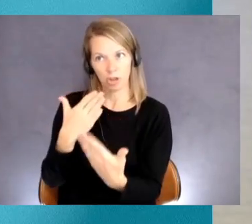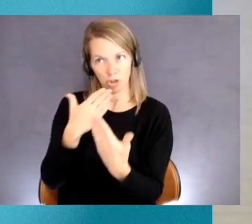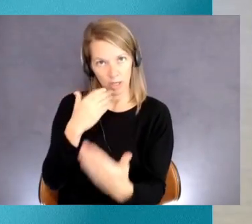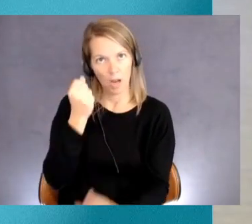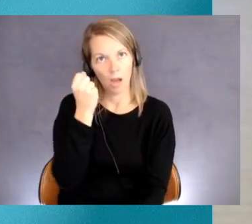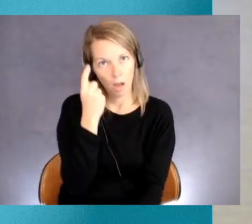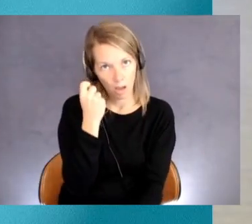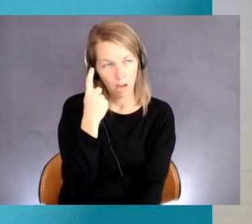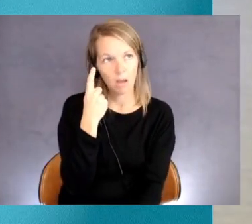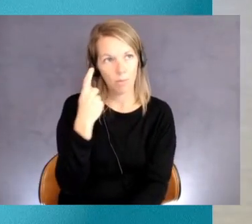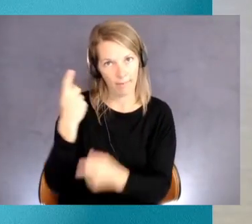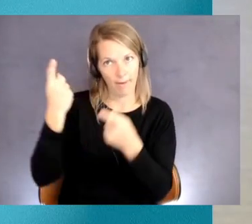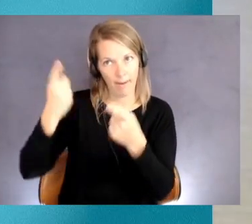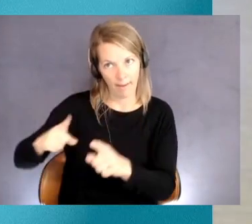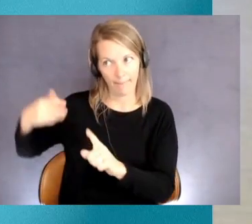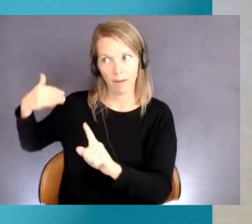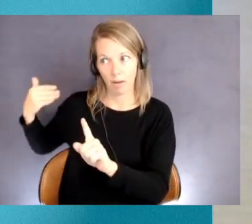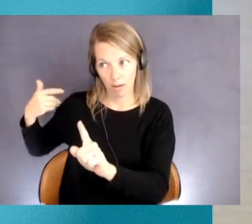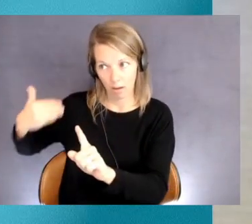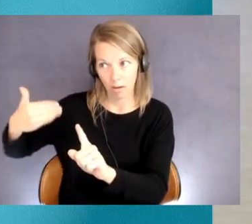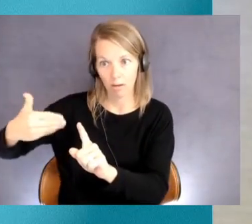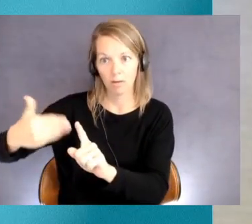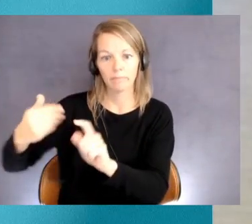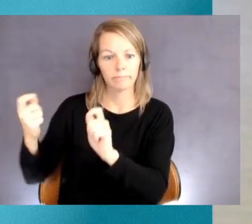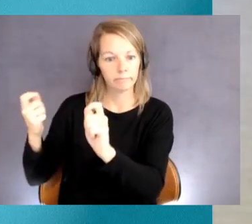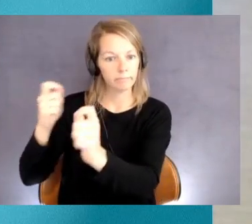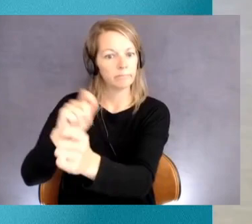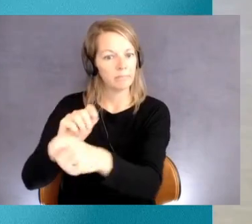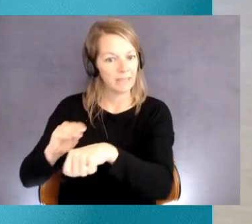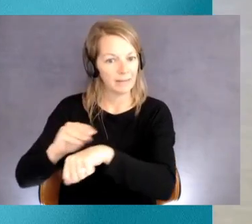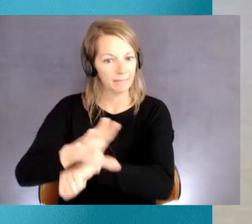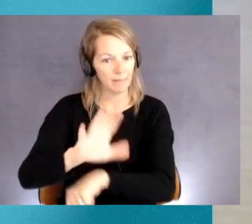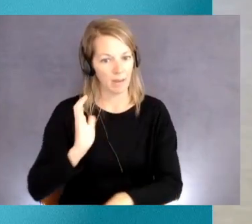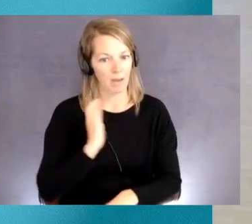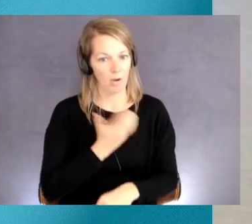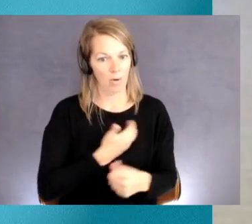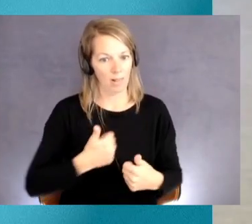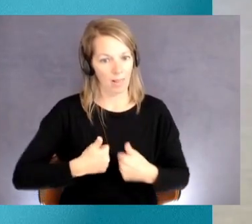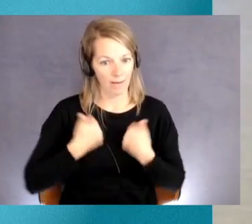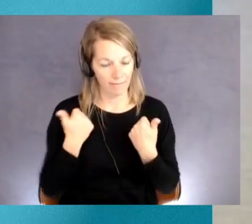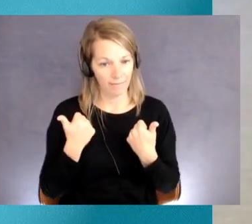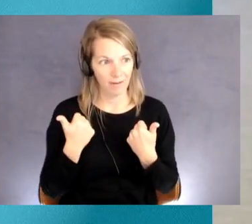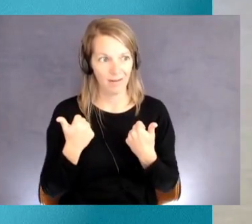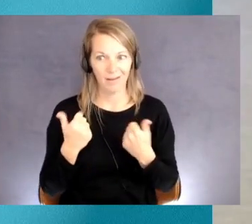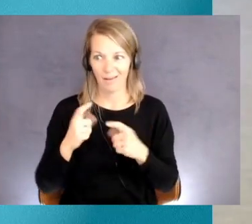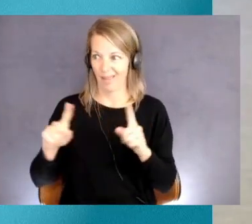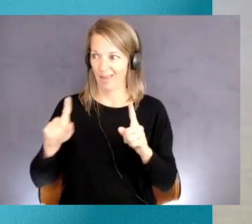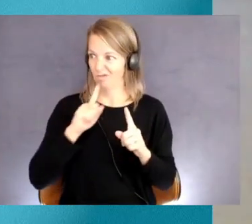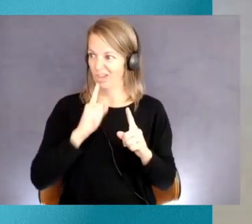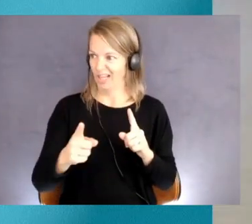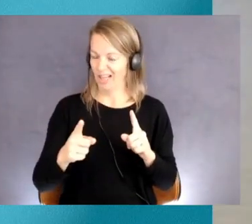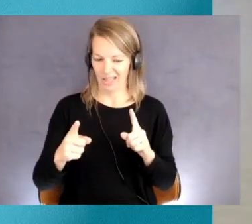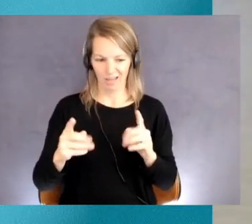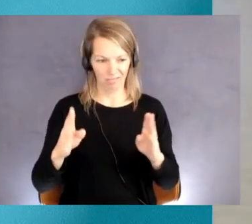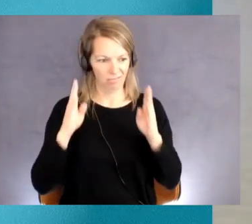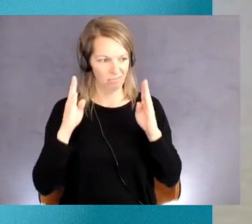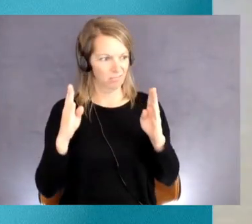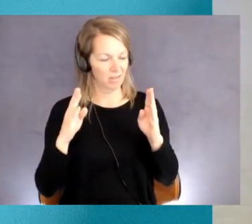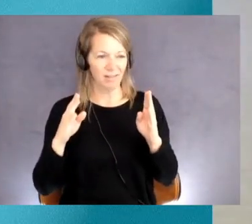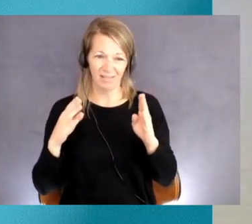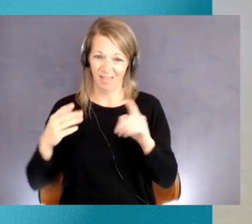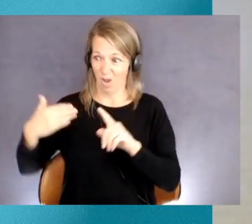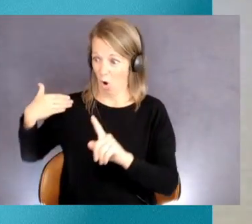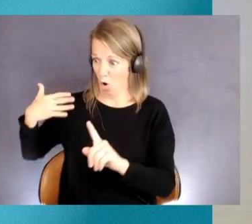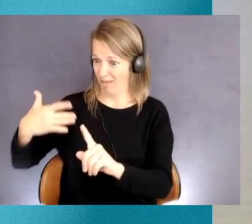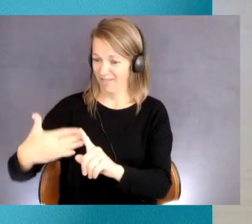things that have actually changed, that have impacted our lives. But we need to talk about the reality of the shortcomings of those